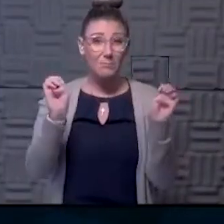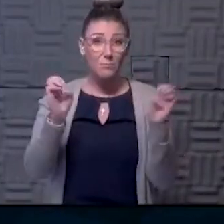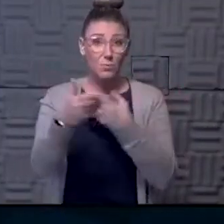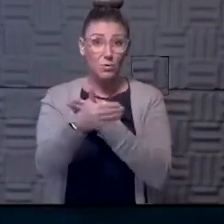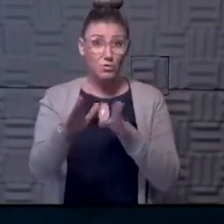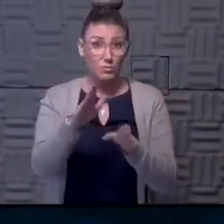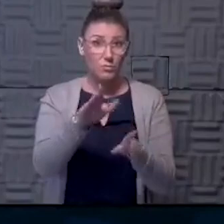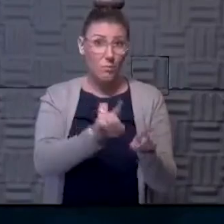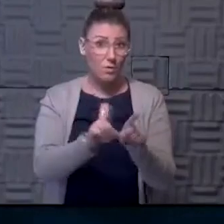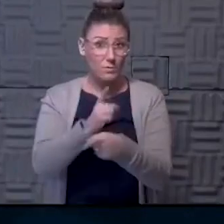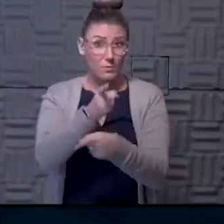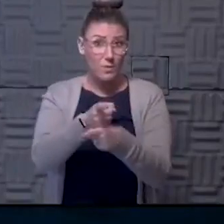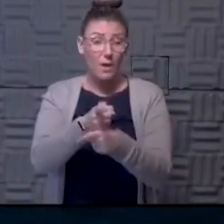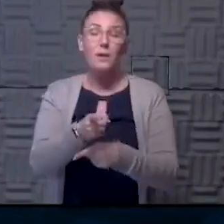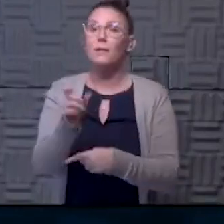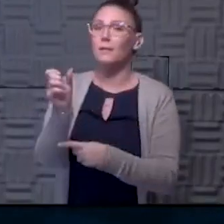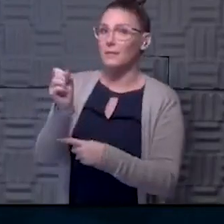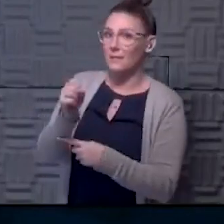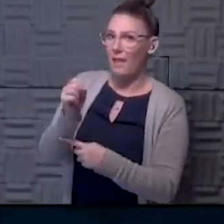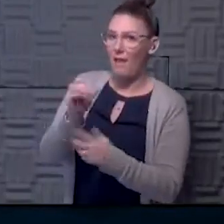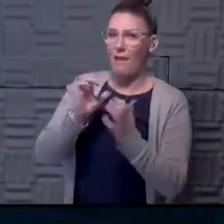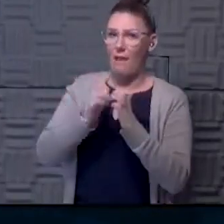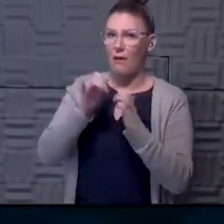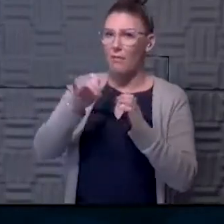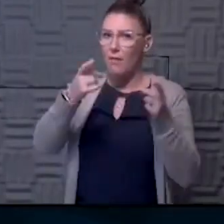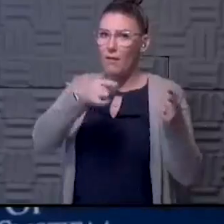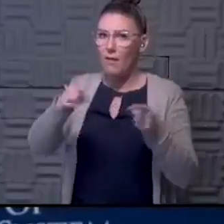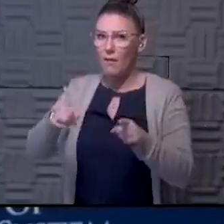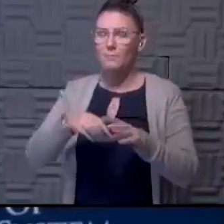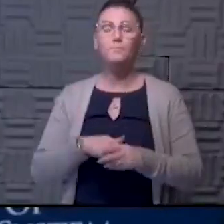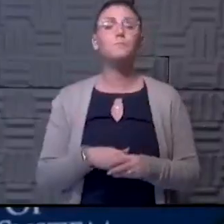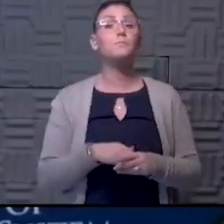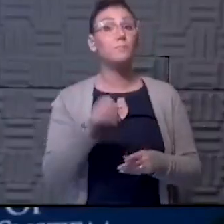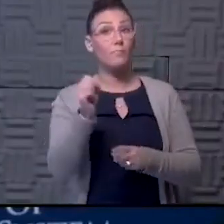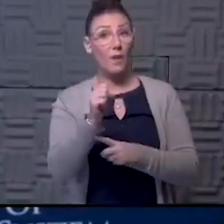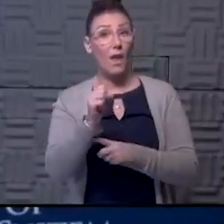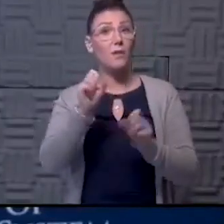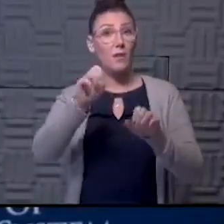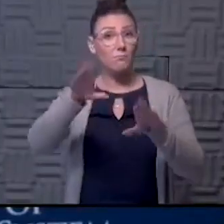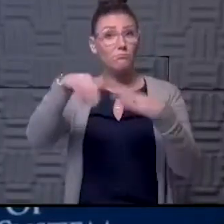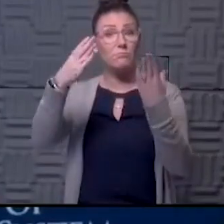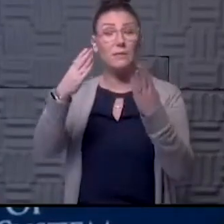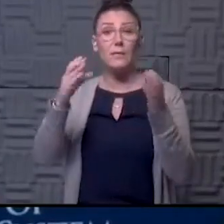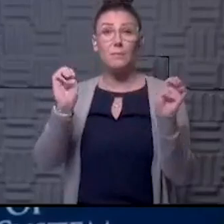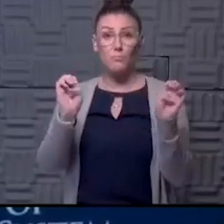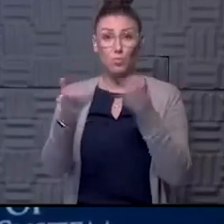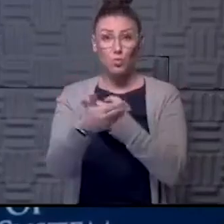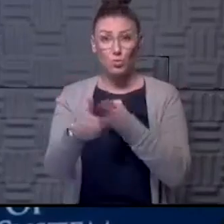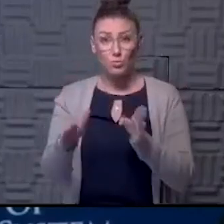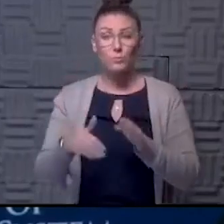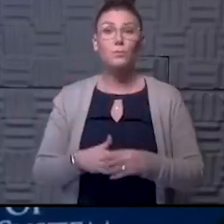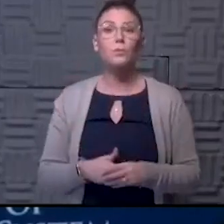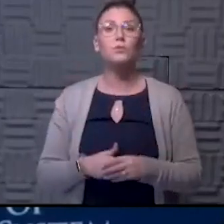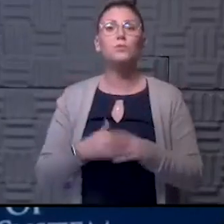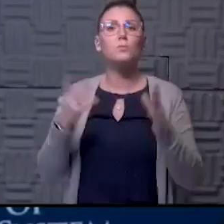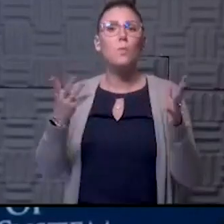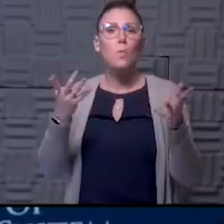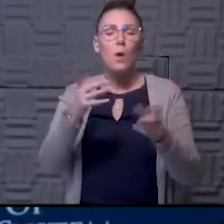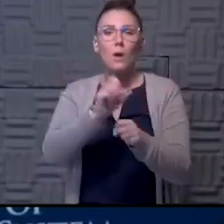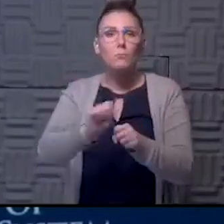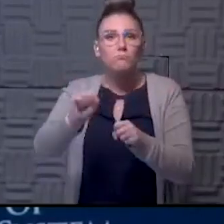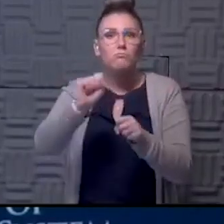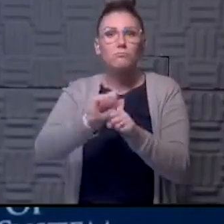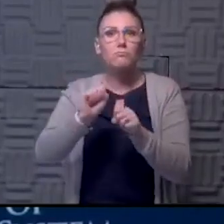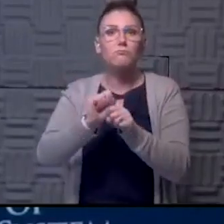as well. So talk to us a little bit about how that goes. Yeah, we can give it in the emergency room. So what we've been working on with